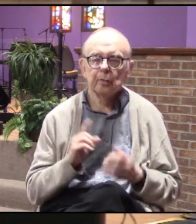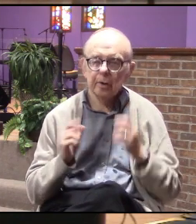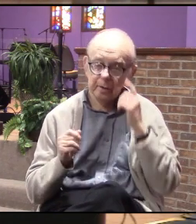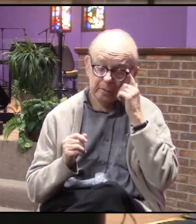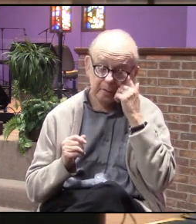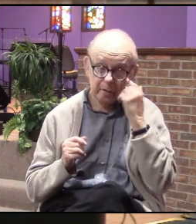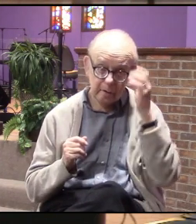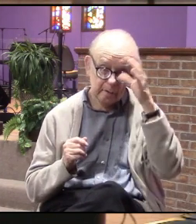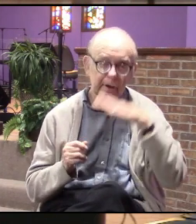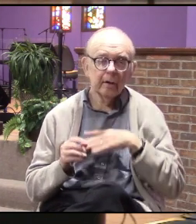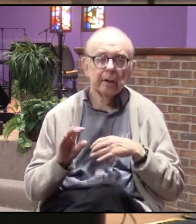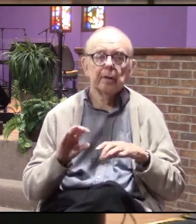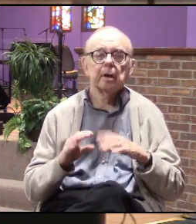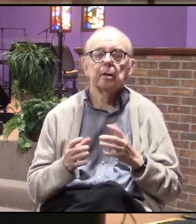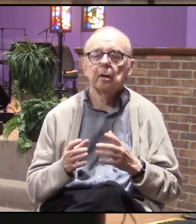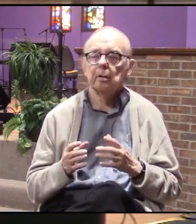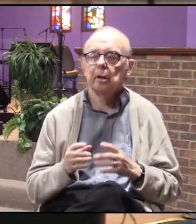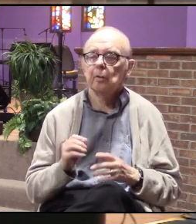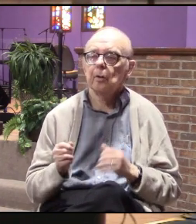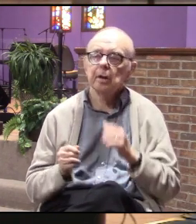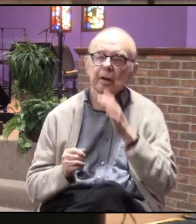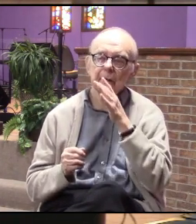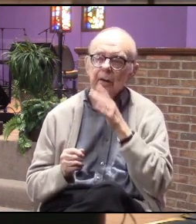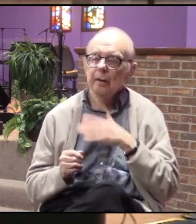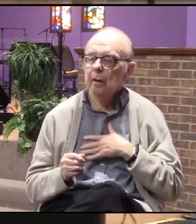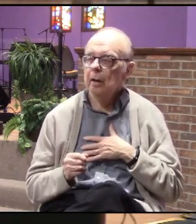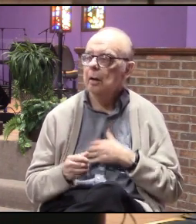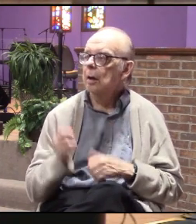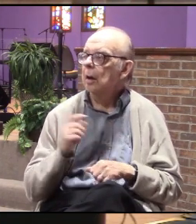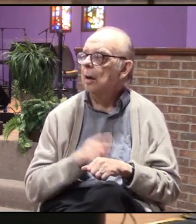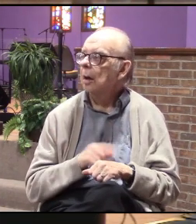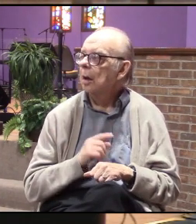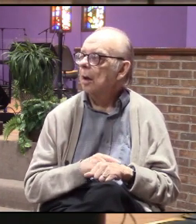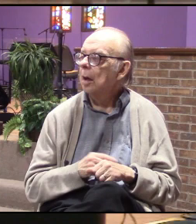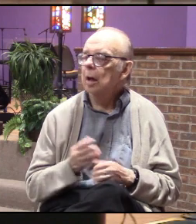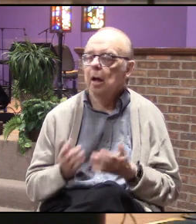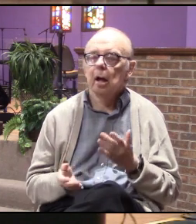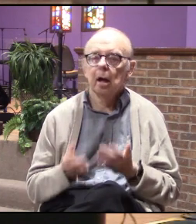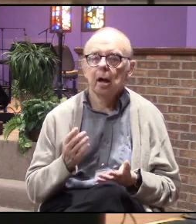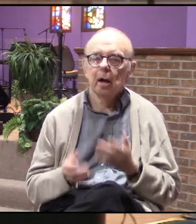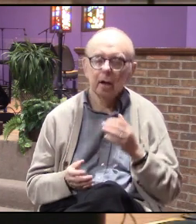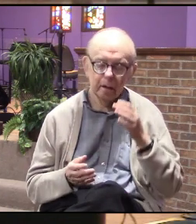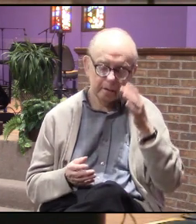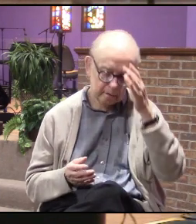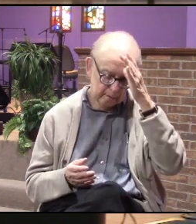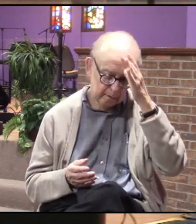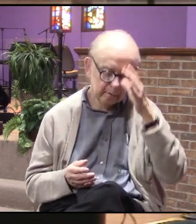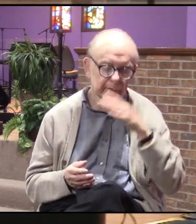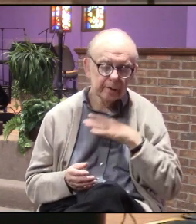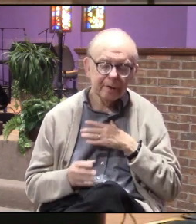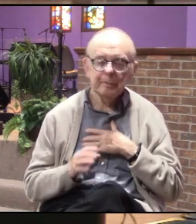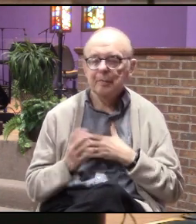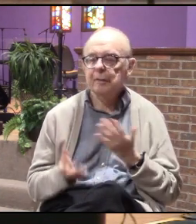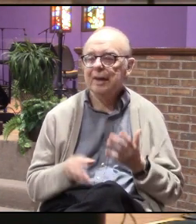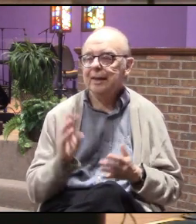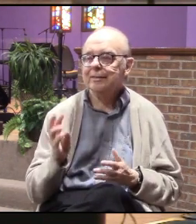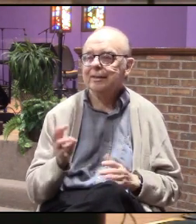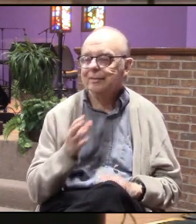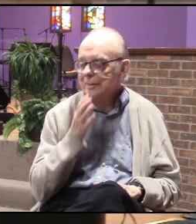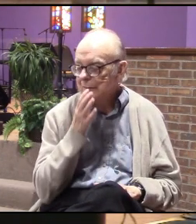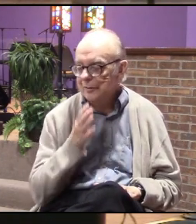male in that bunch and 1 female. Most of the time it was probably 1 male and 6 females probably.